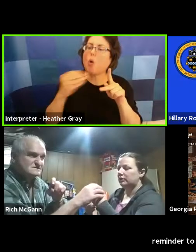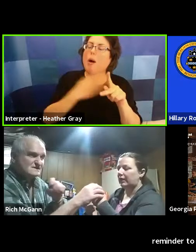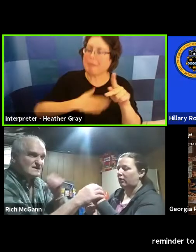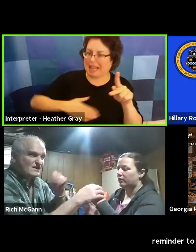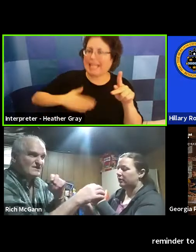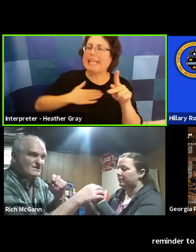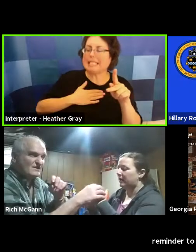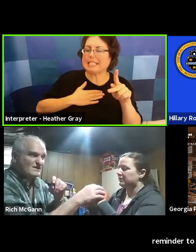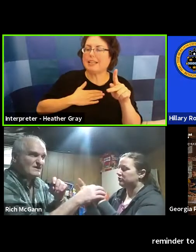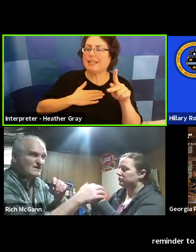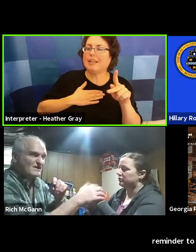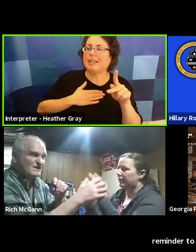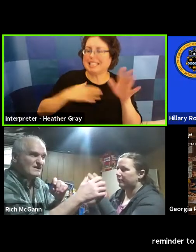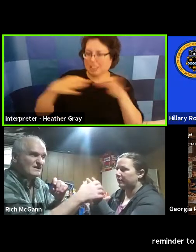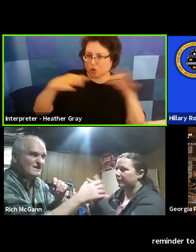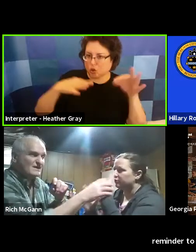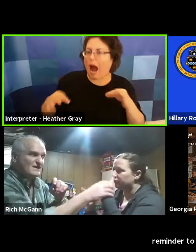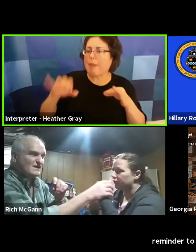able to see the screen.